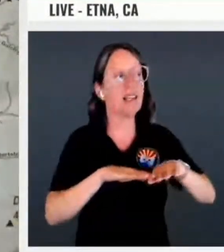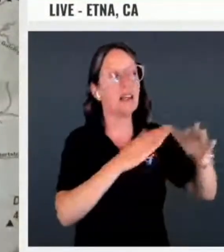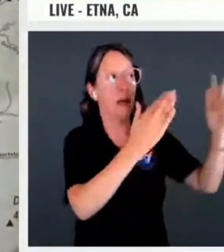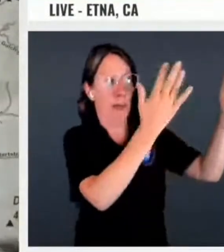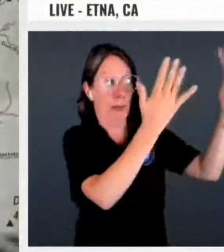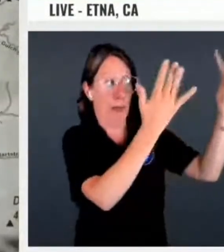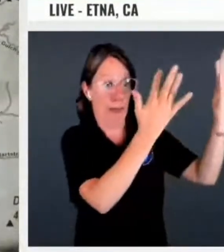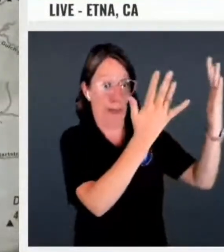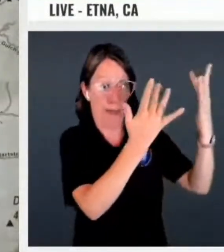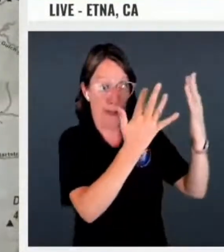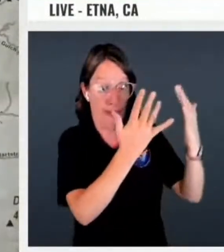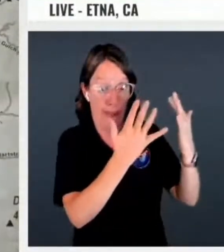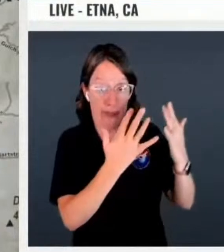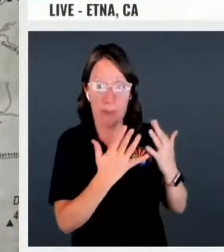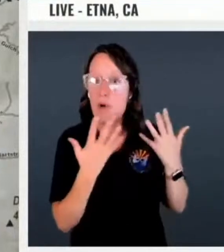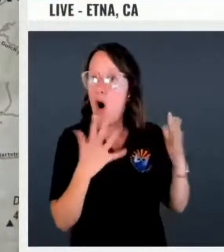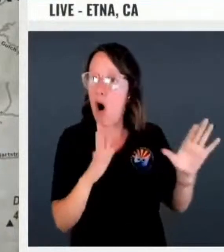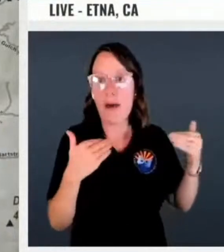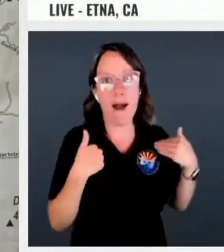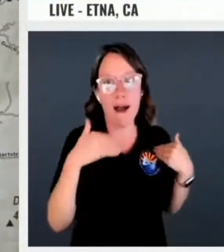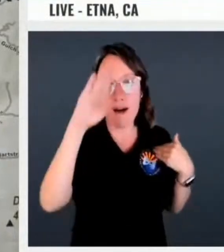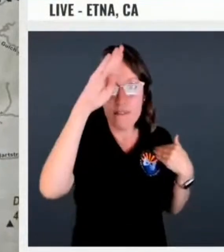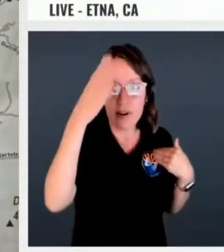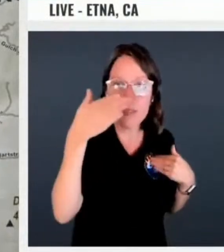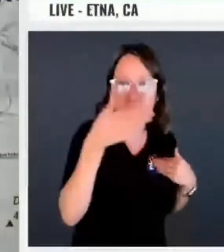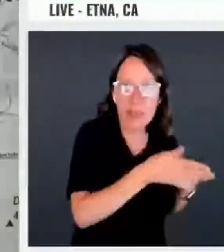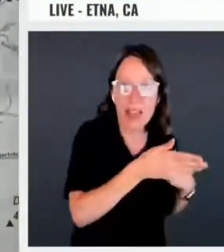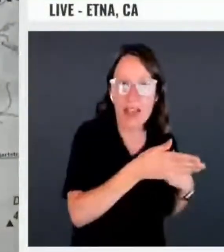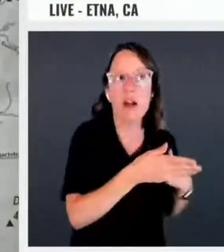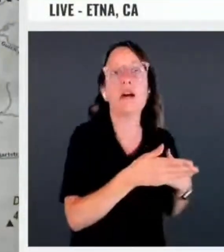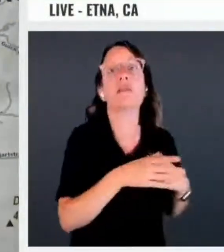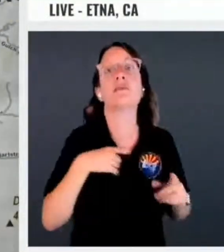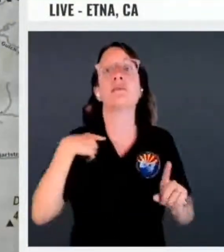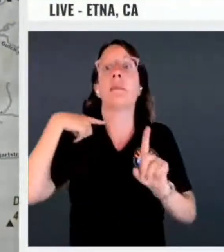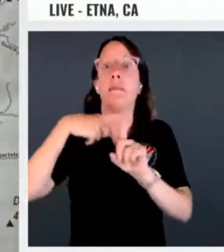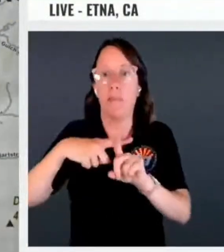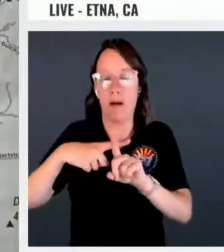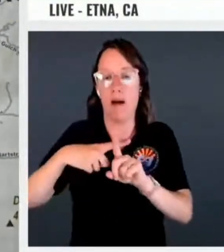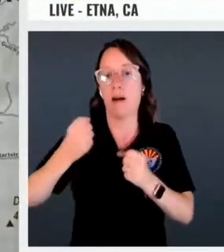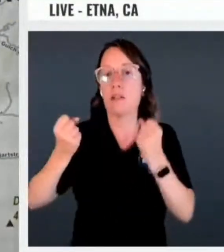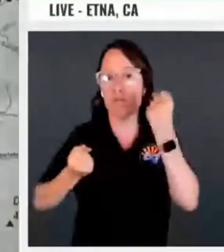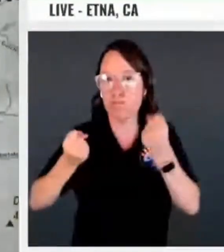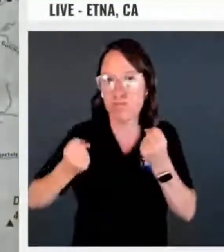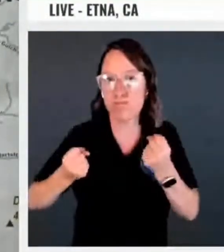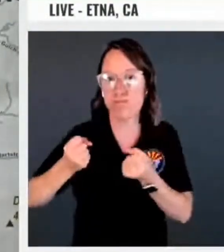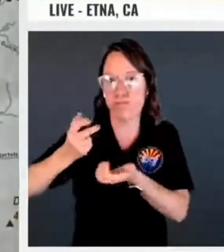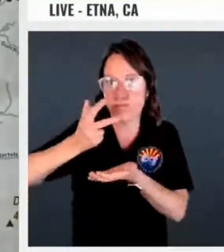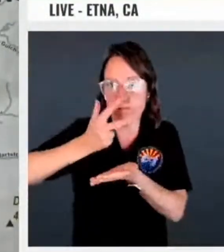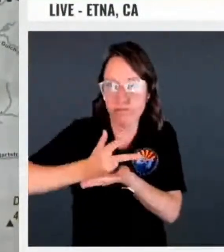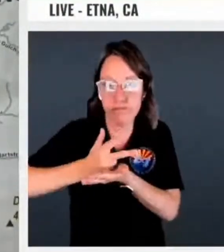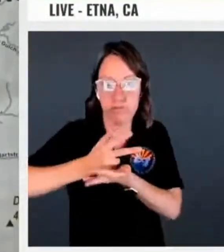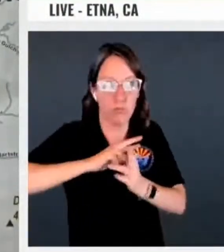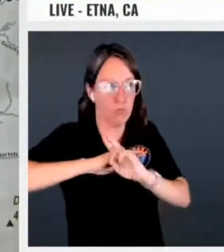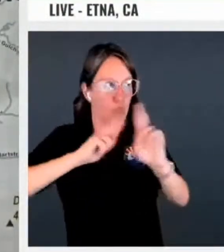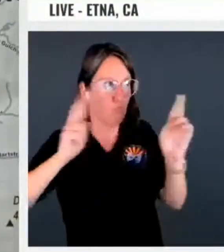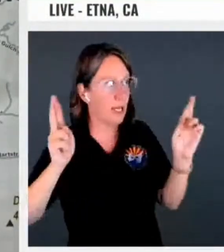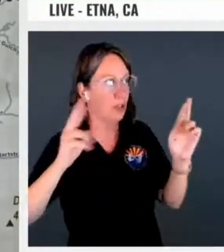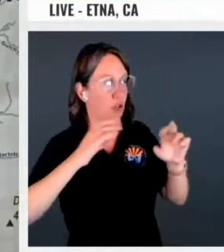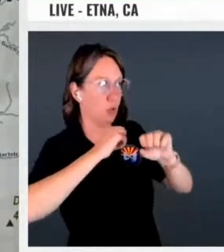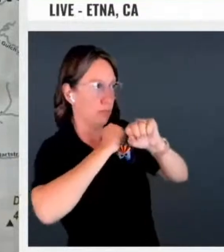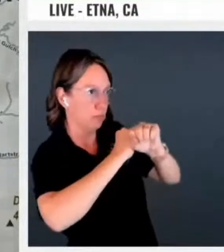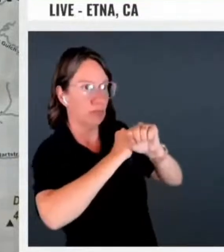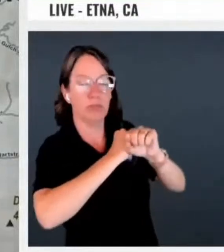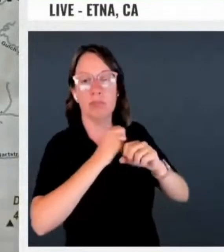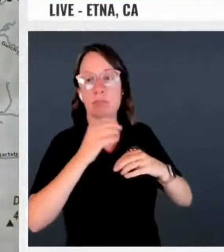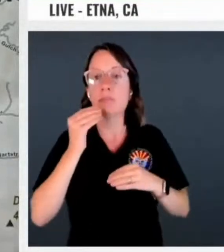have our engines that are at the structures ready to protect those structures. So those guys throughout the day, their main